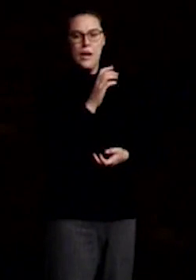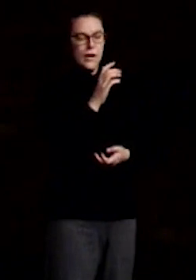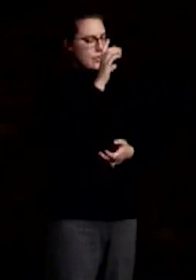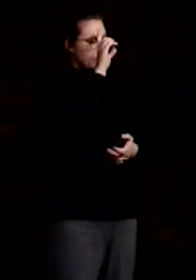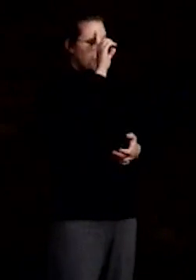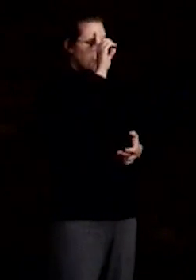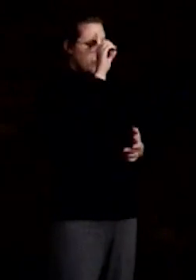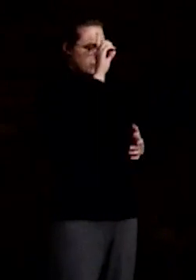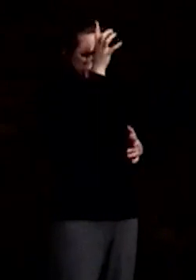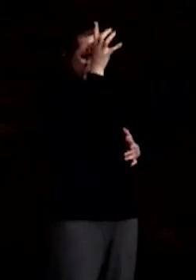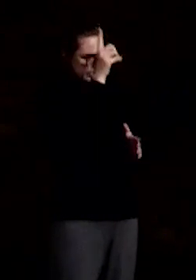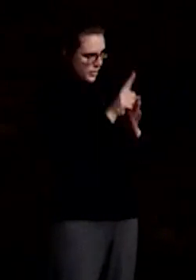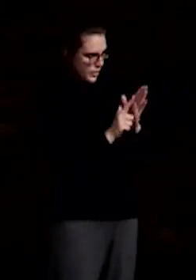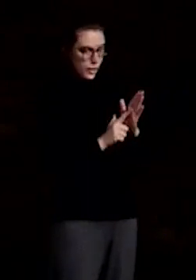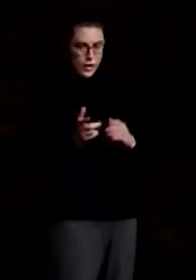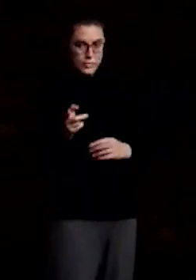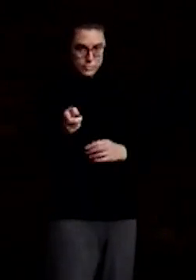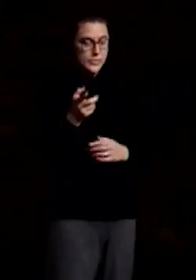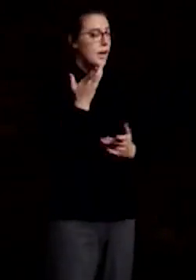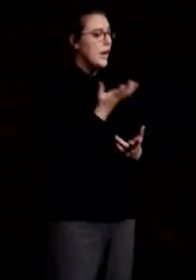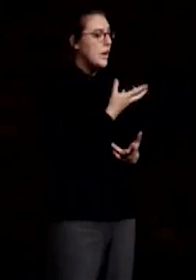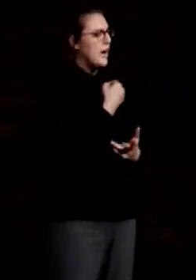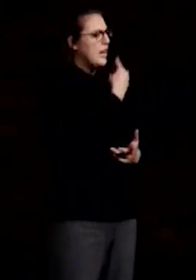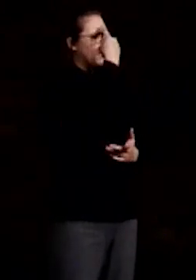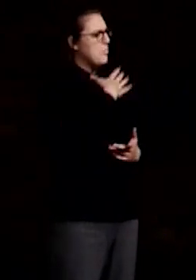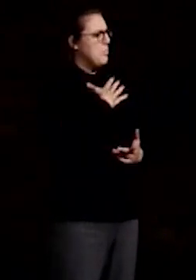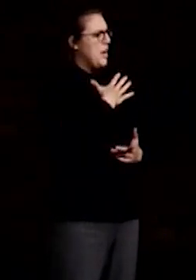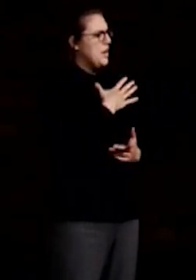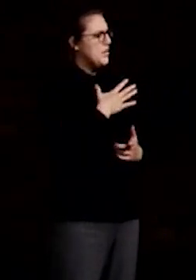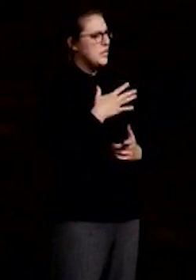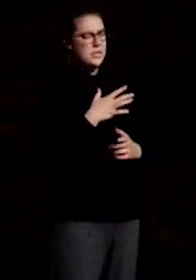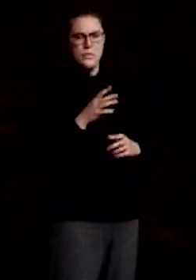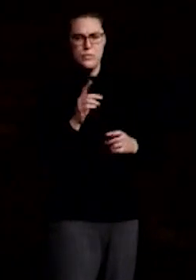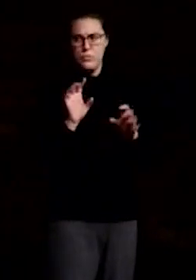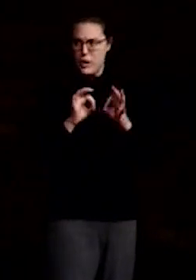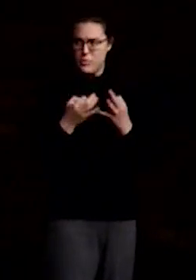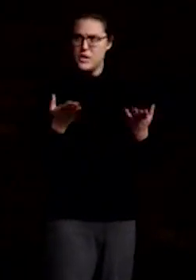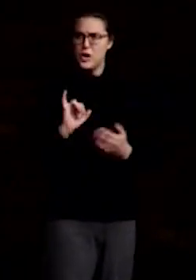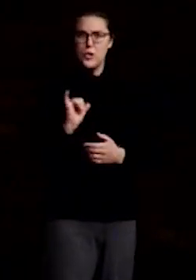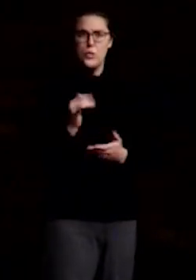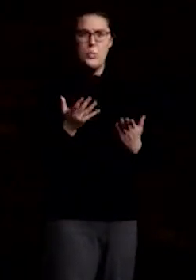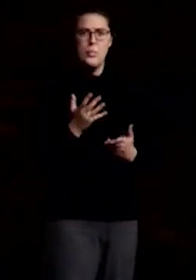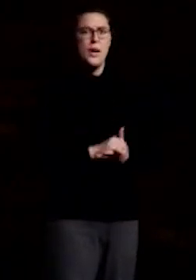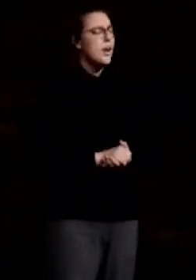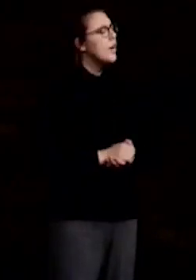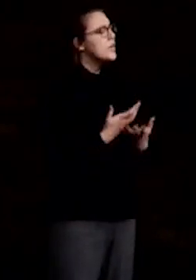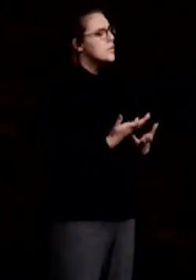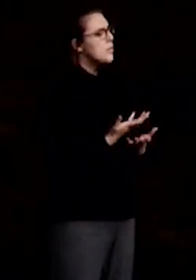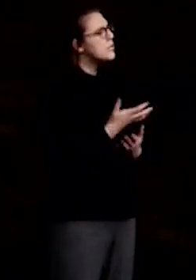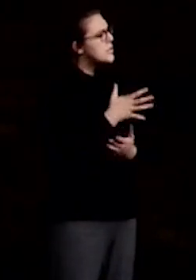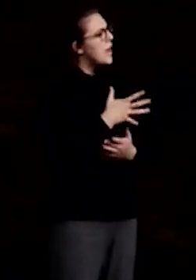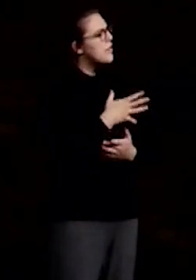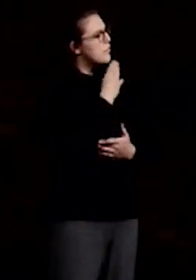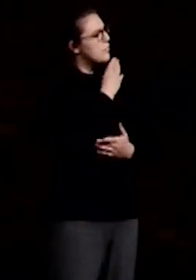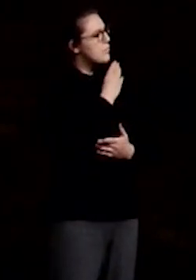other siblings. And I think my folks are here too. I heard that true. There they are waving. So this is kind of a